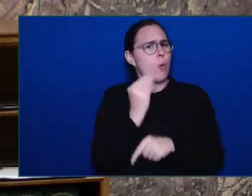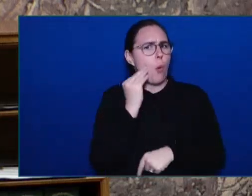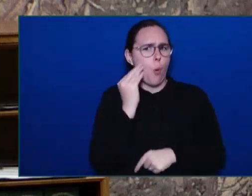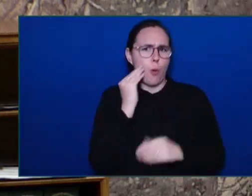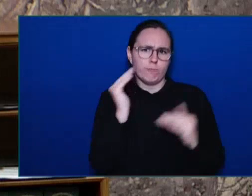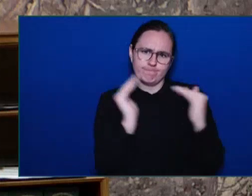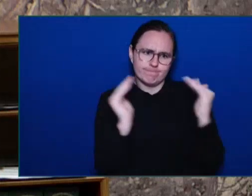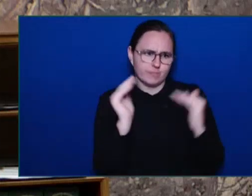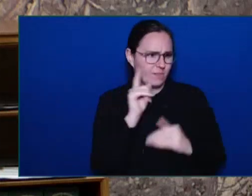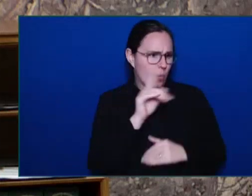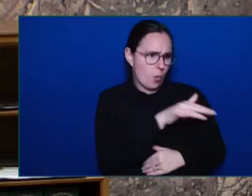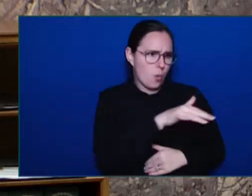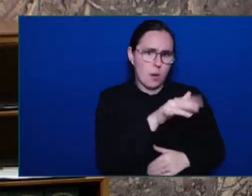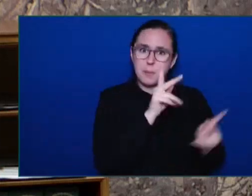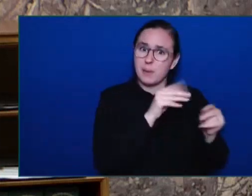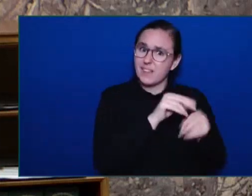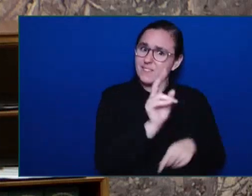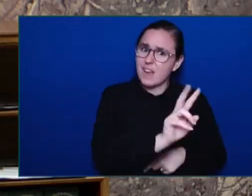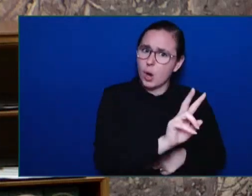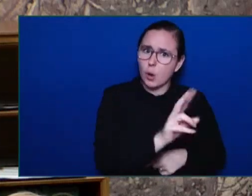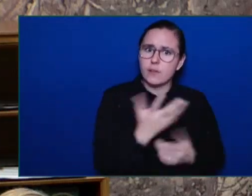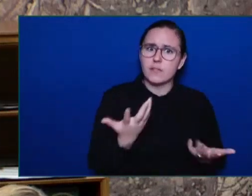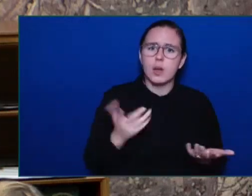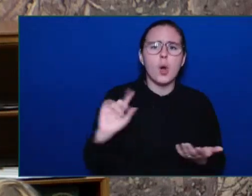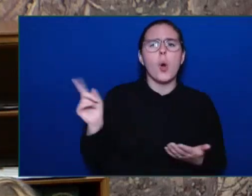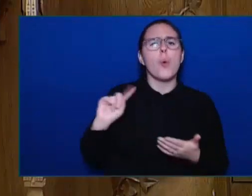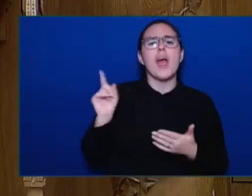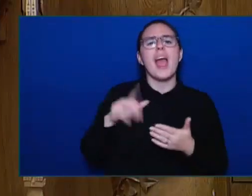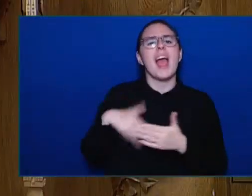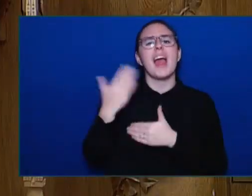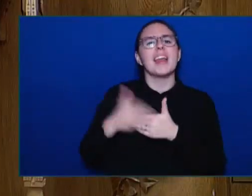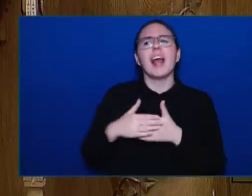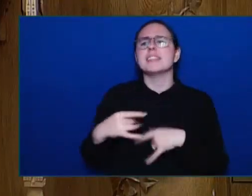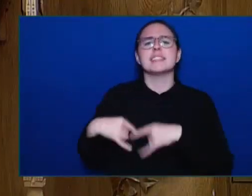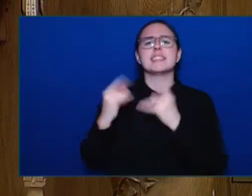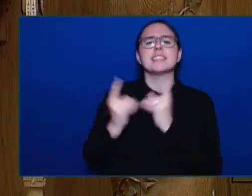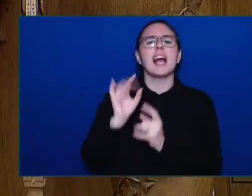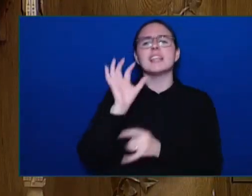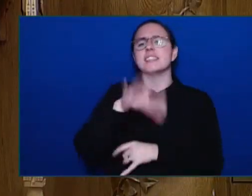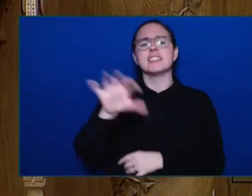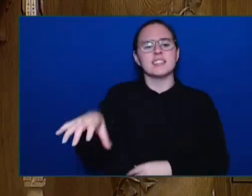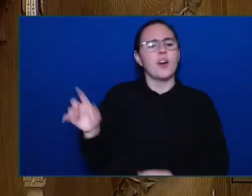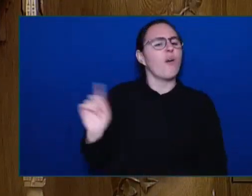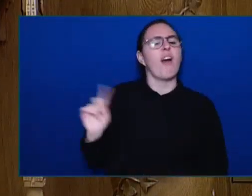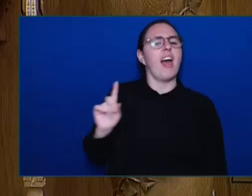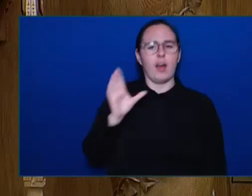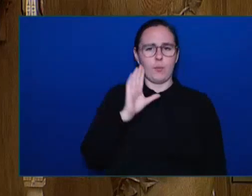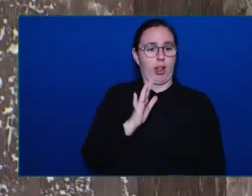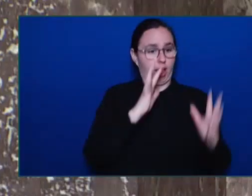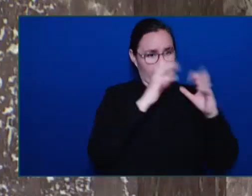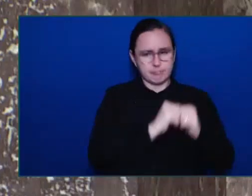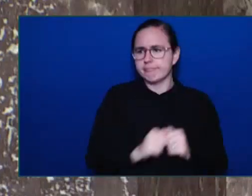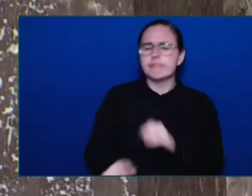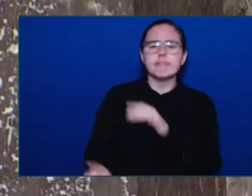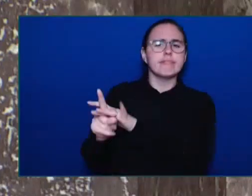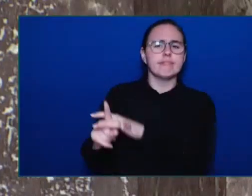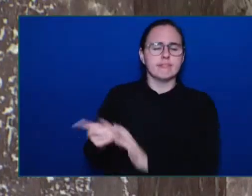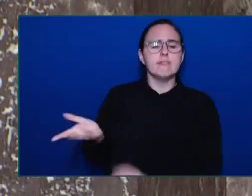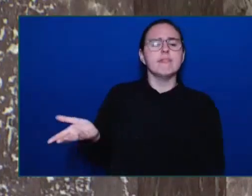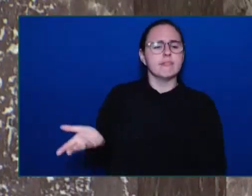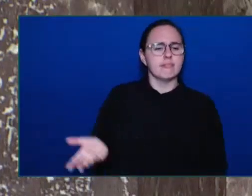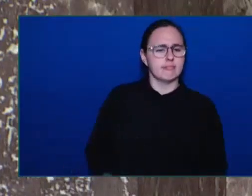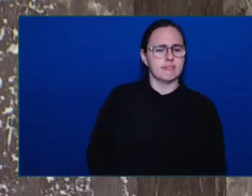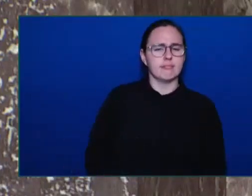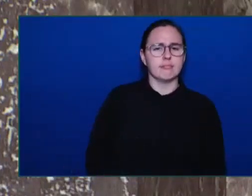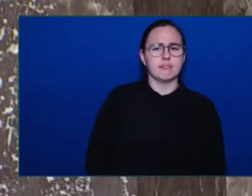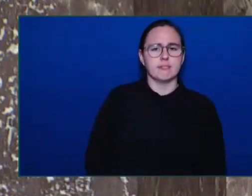going to be that the tent cities are going to be moving to? Minister of Housing. Thank you, Honourable Speaker. We have been working with the